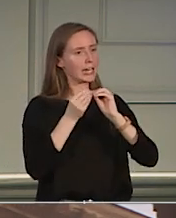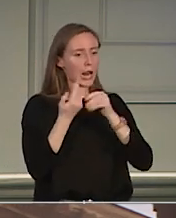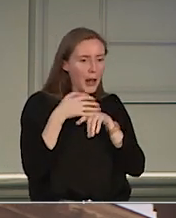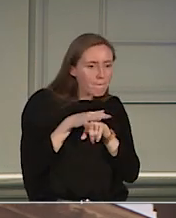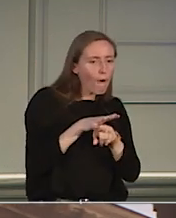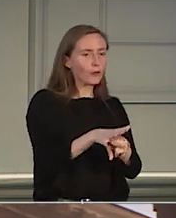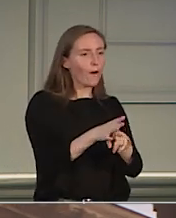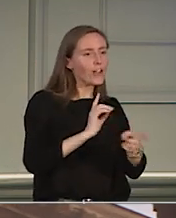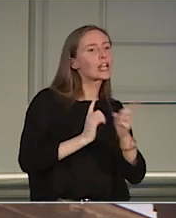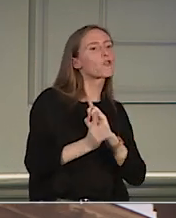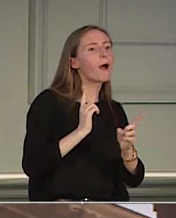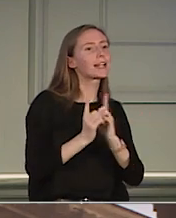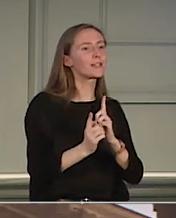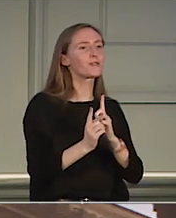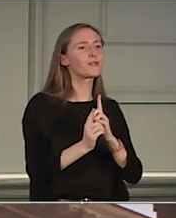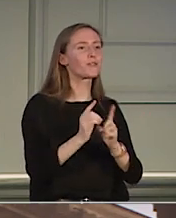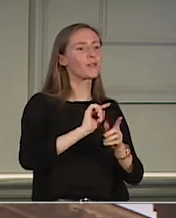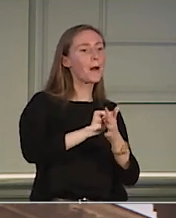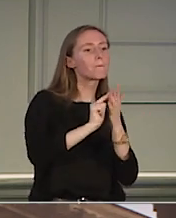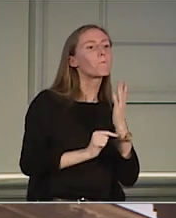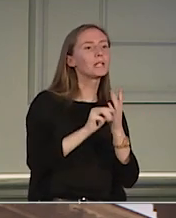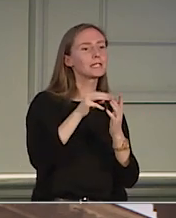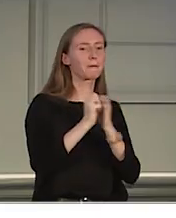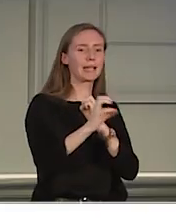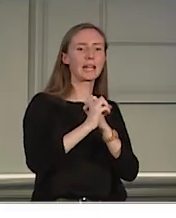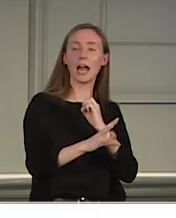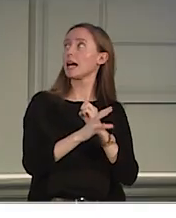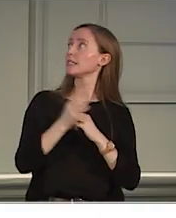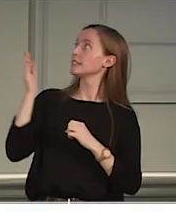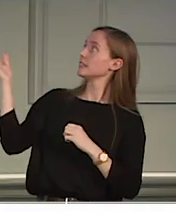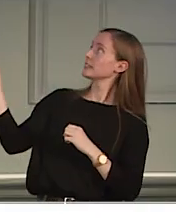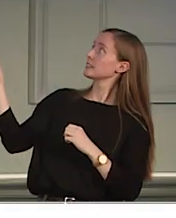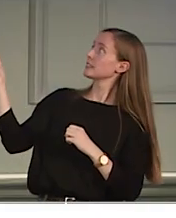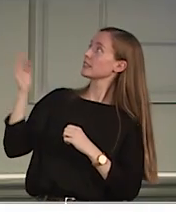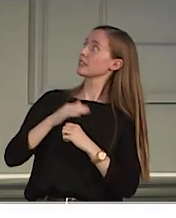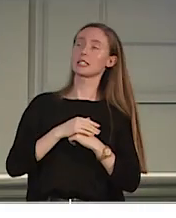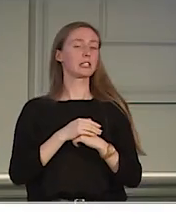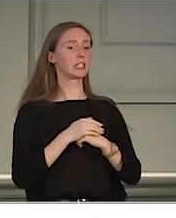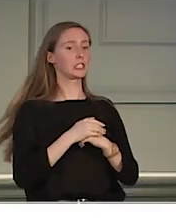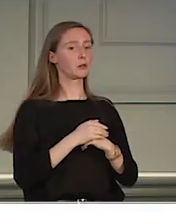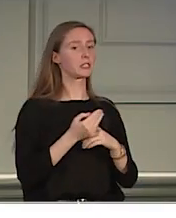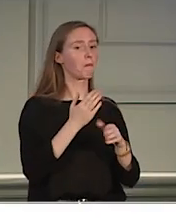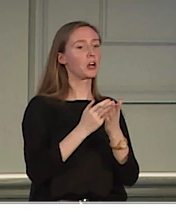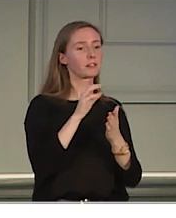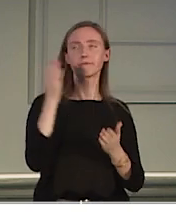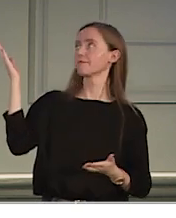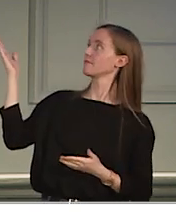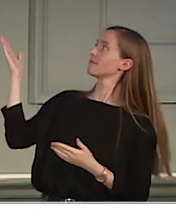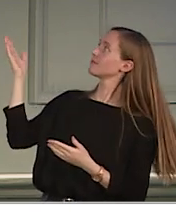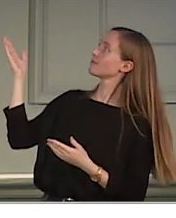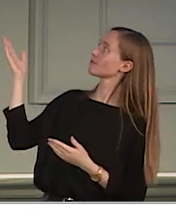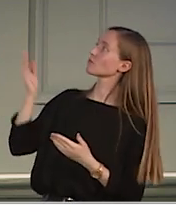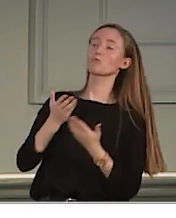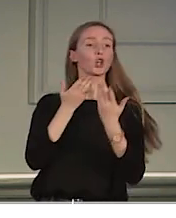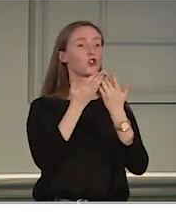interactive multimedia installation. The installation, which was titled Interstices of Sound and Vision, exemplified a